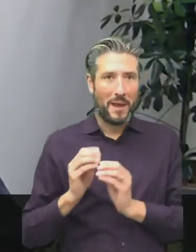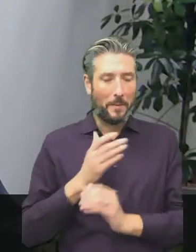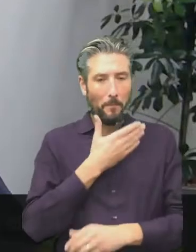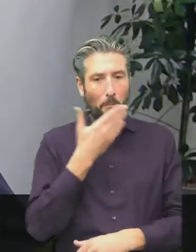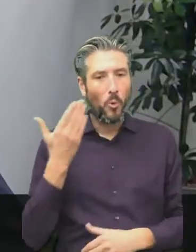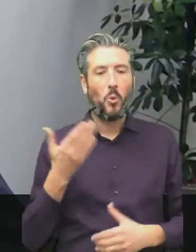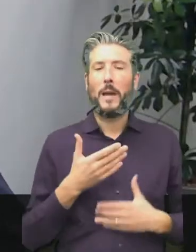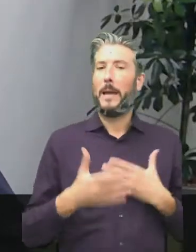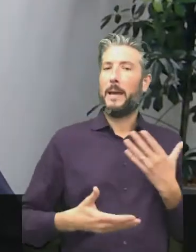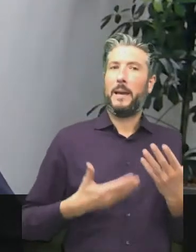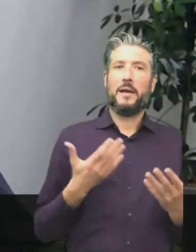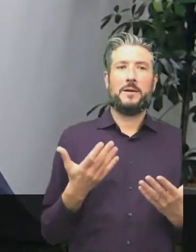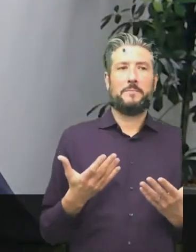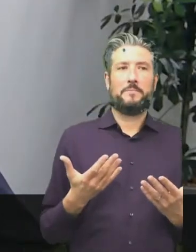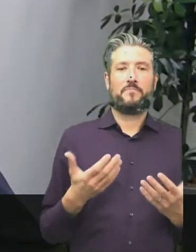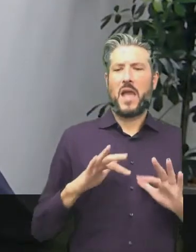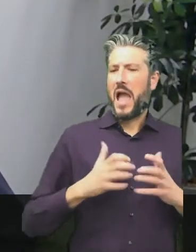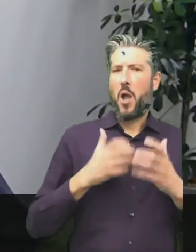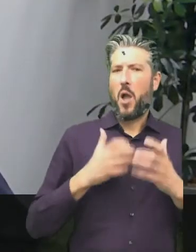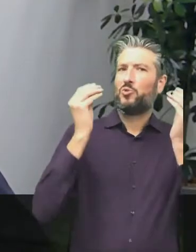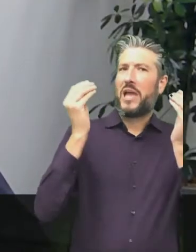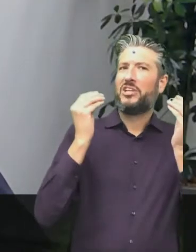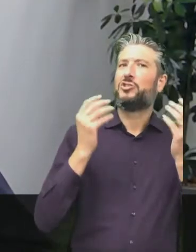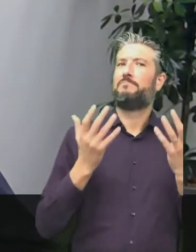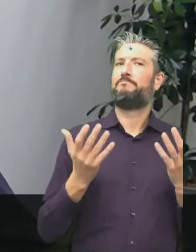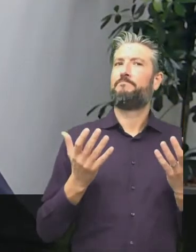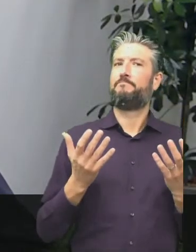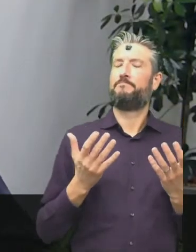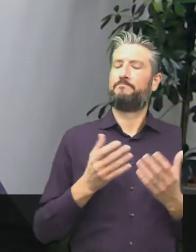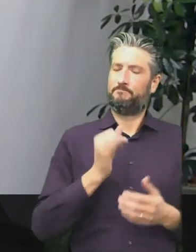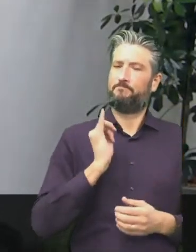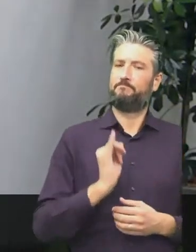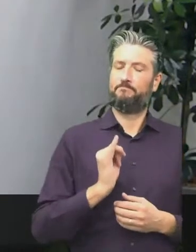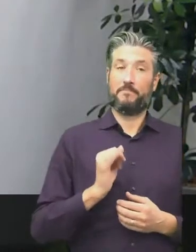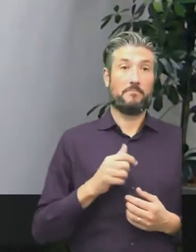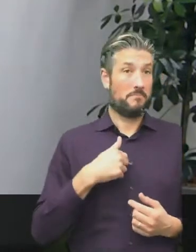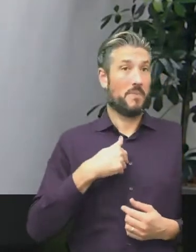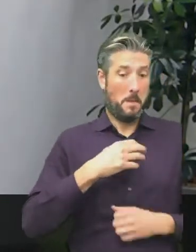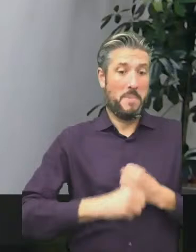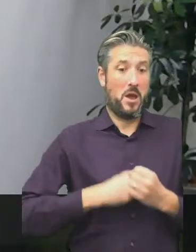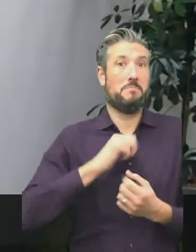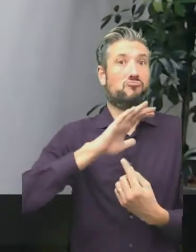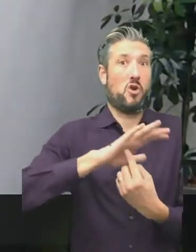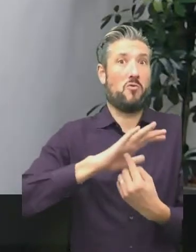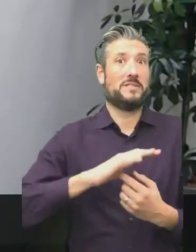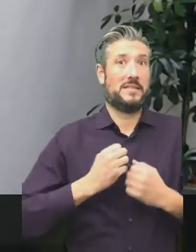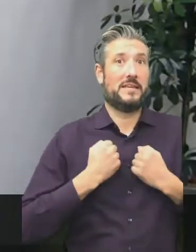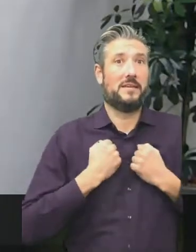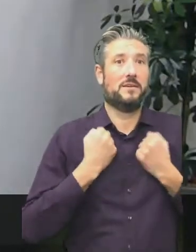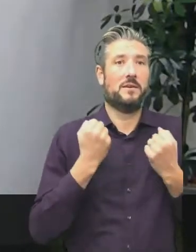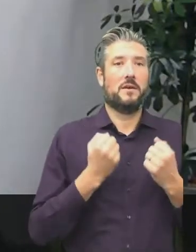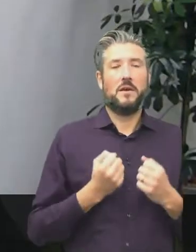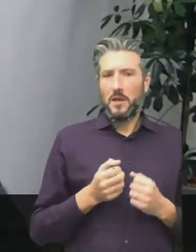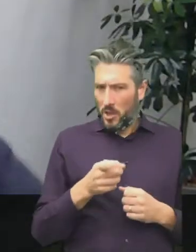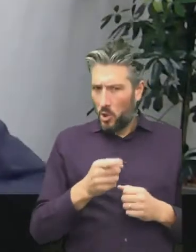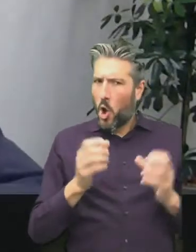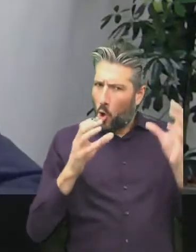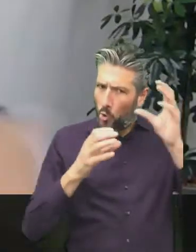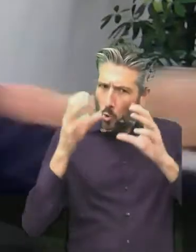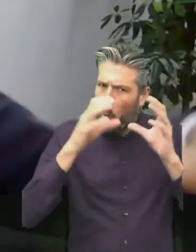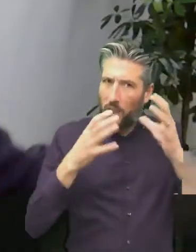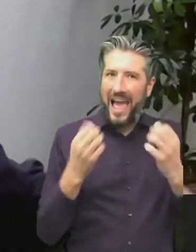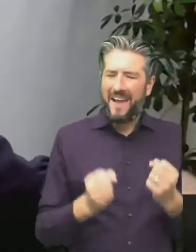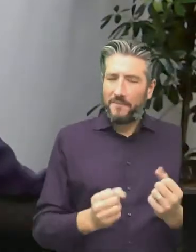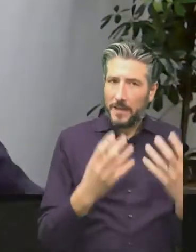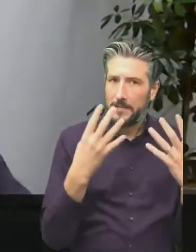lecturer. So that's some examples, Sumaya, of our priority for young people. If you get a chance, just Google the 9 missions that